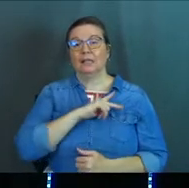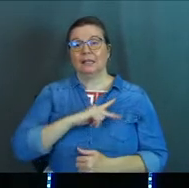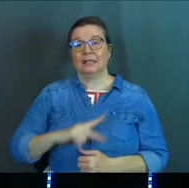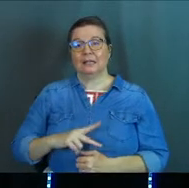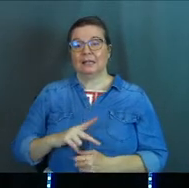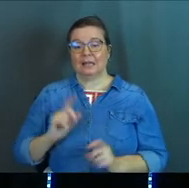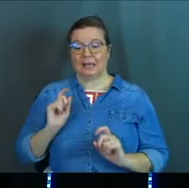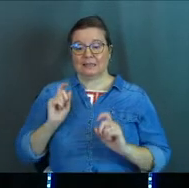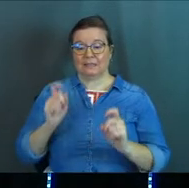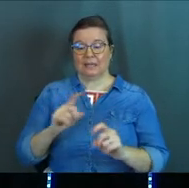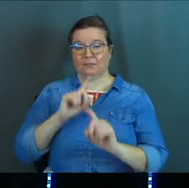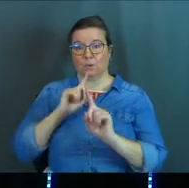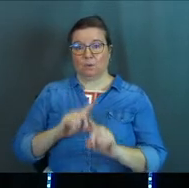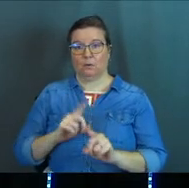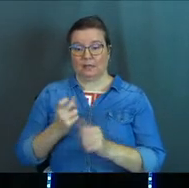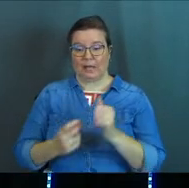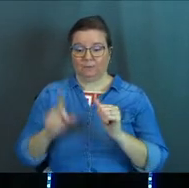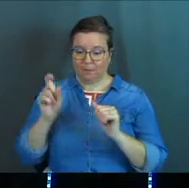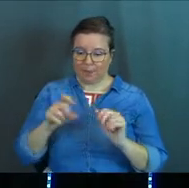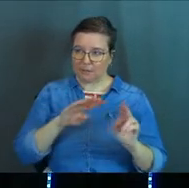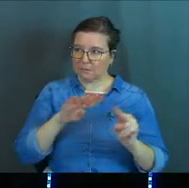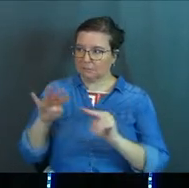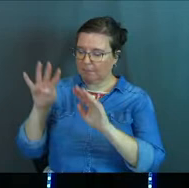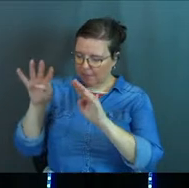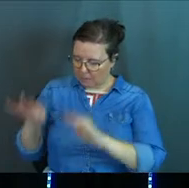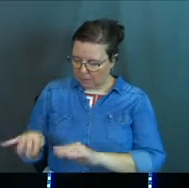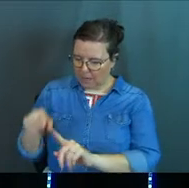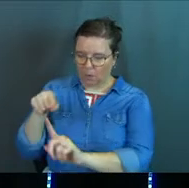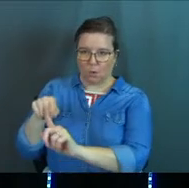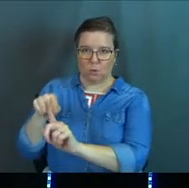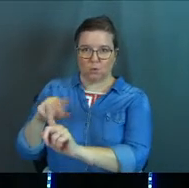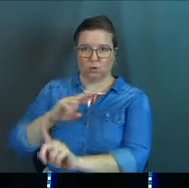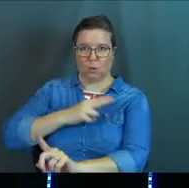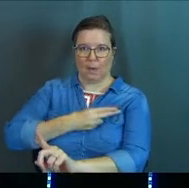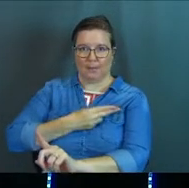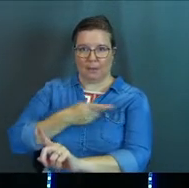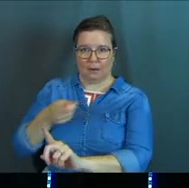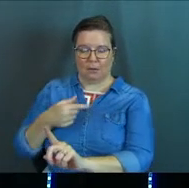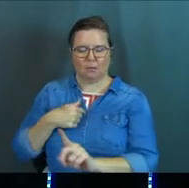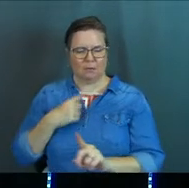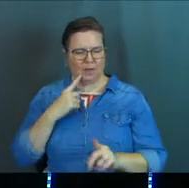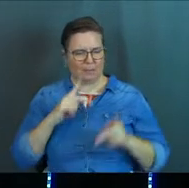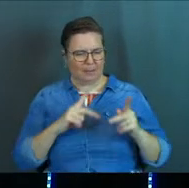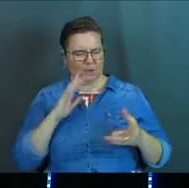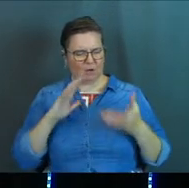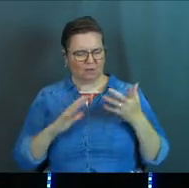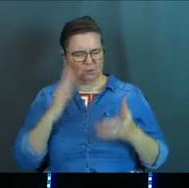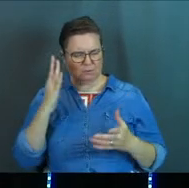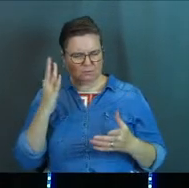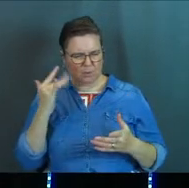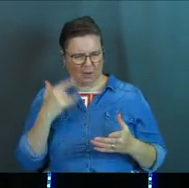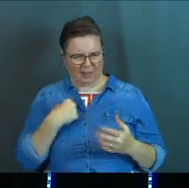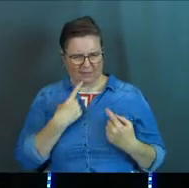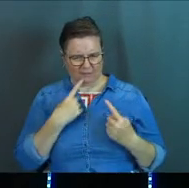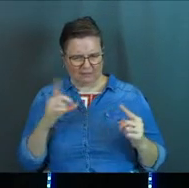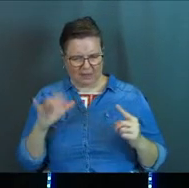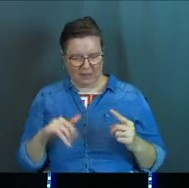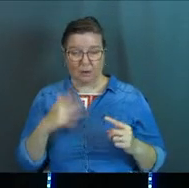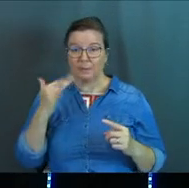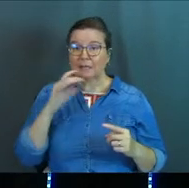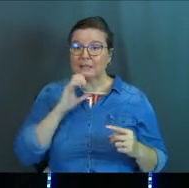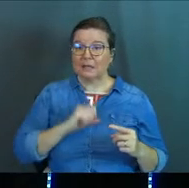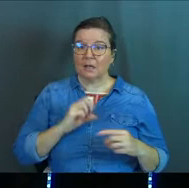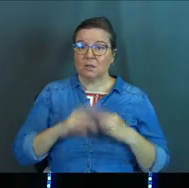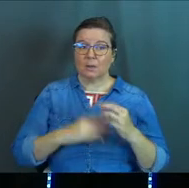king has to issue a decree that says everybody must bow down to Haman. Scholars are confused by this passage, and here's why. Because in the